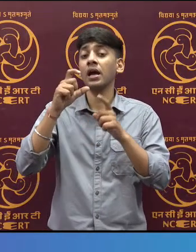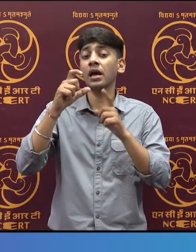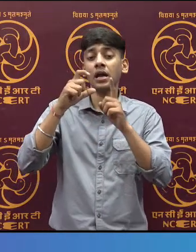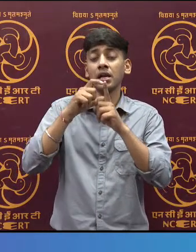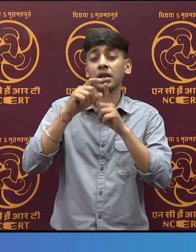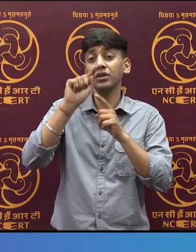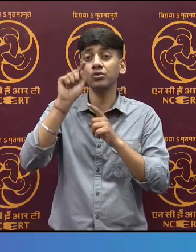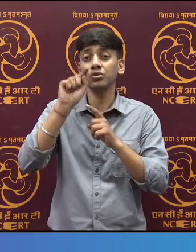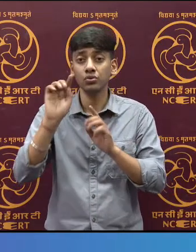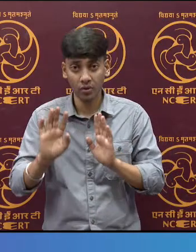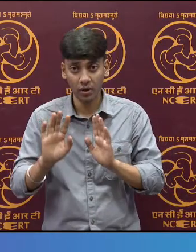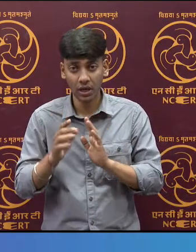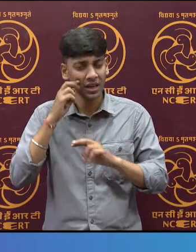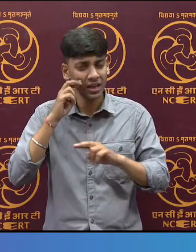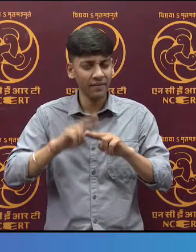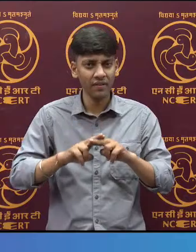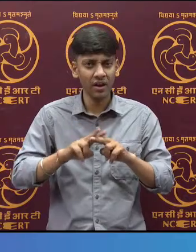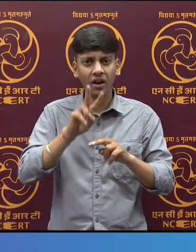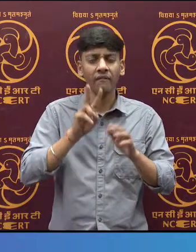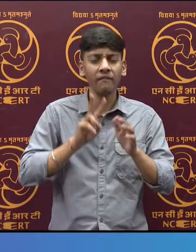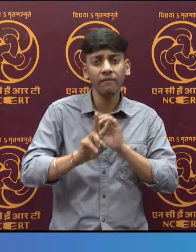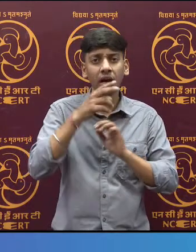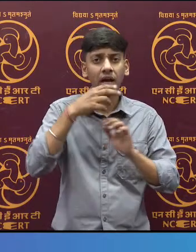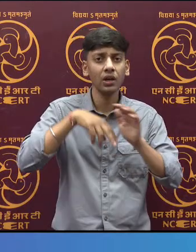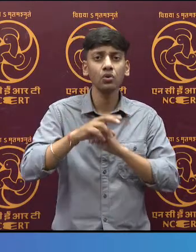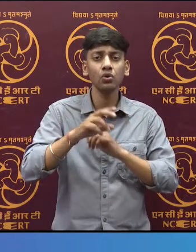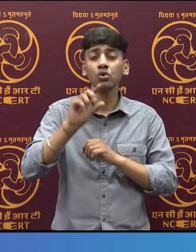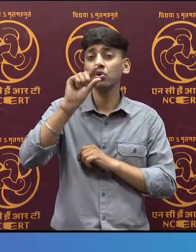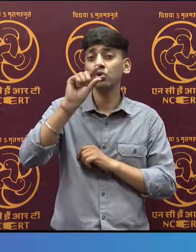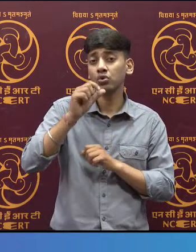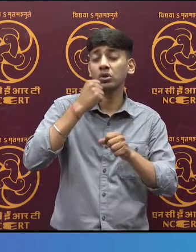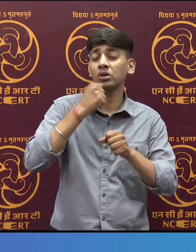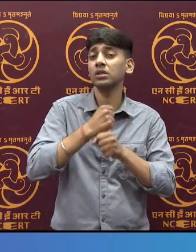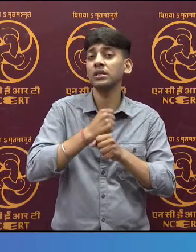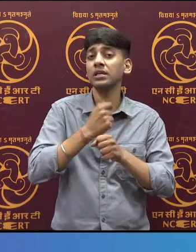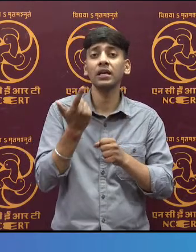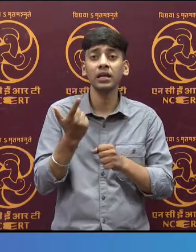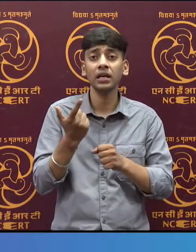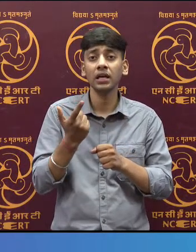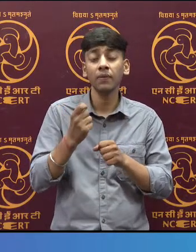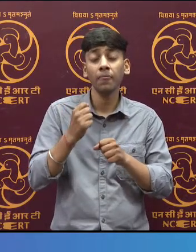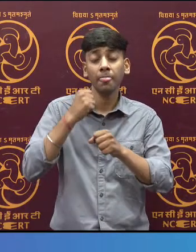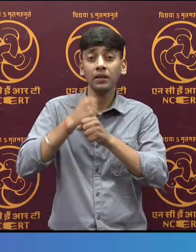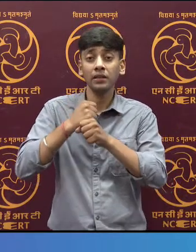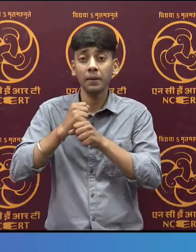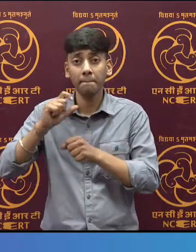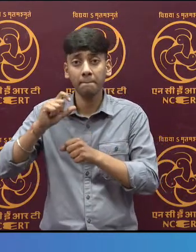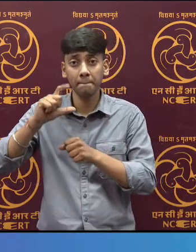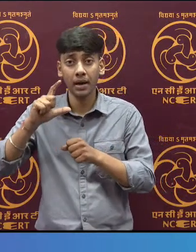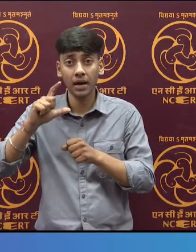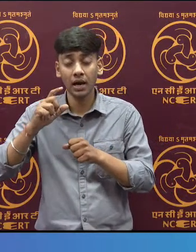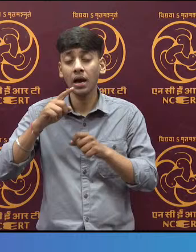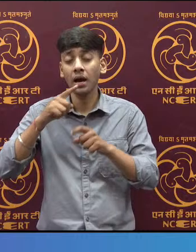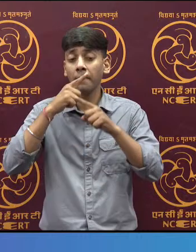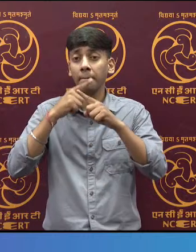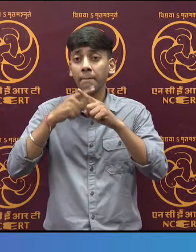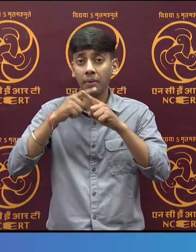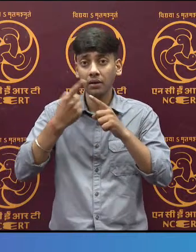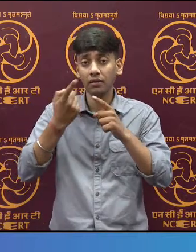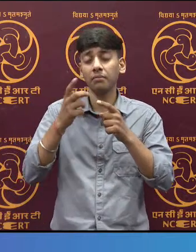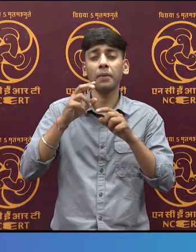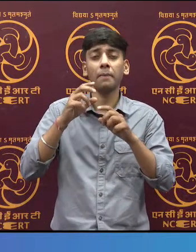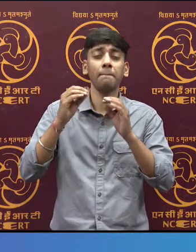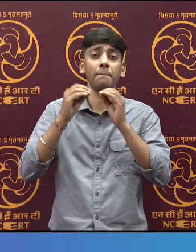by mg. So, the value of small g comes out to be capital G multiplied by m multiplied by d